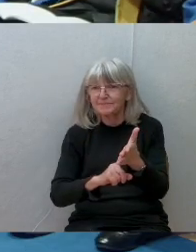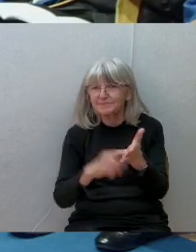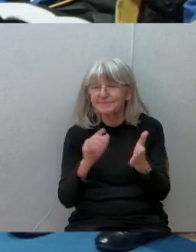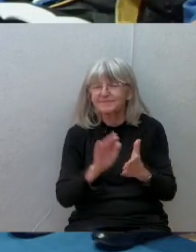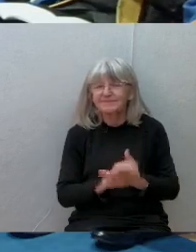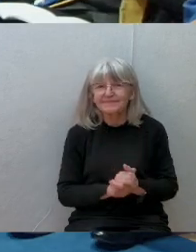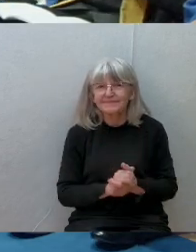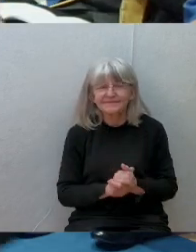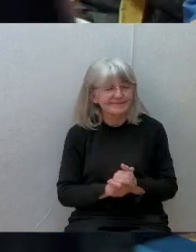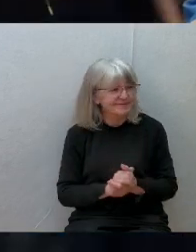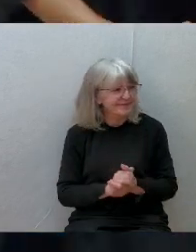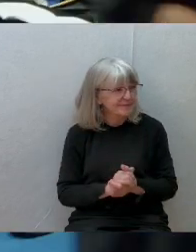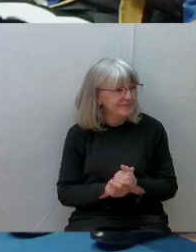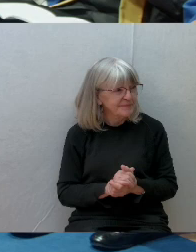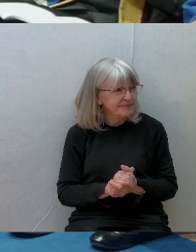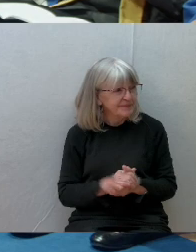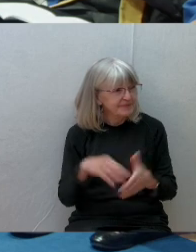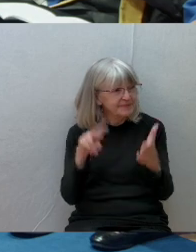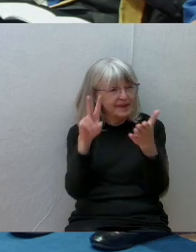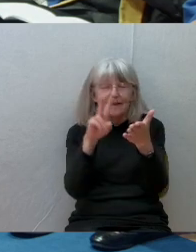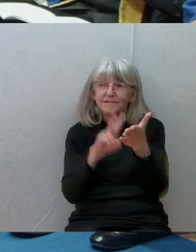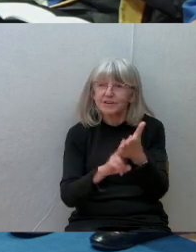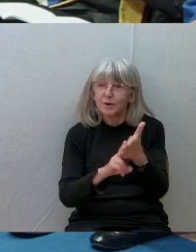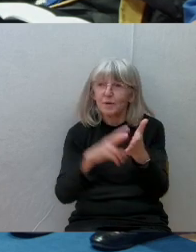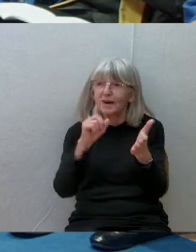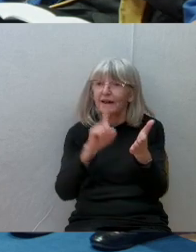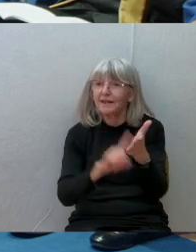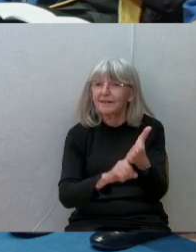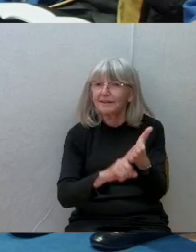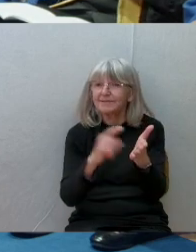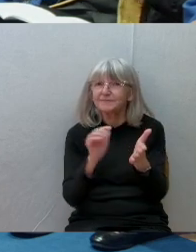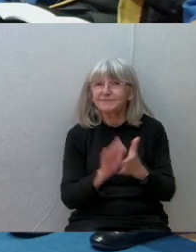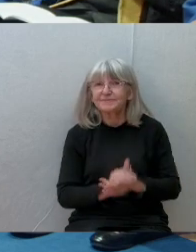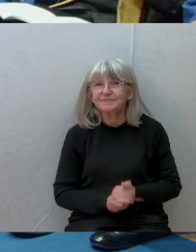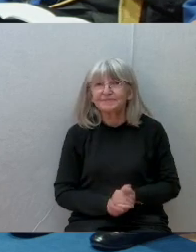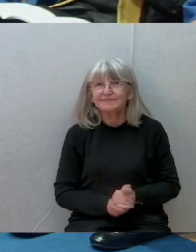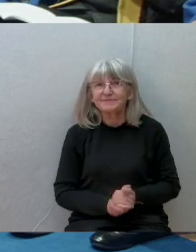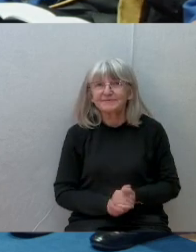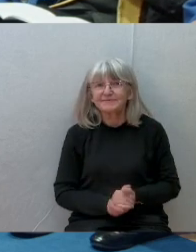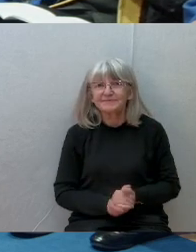Victoria Lee.